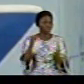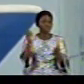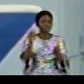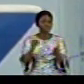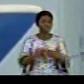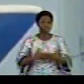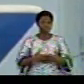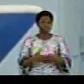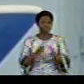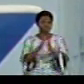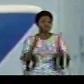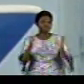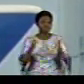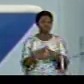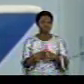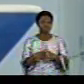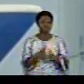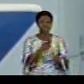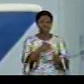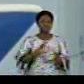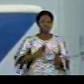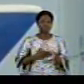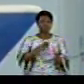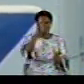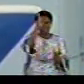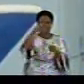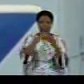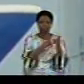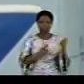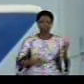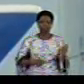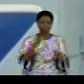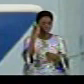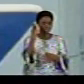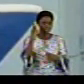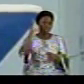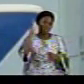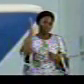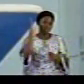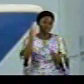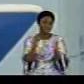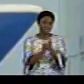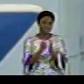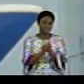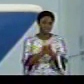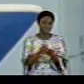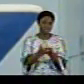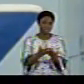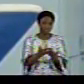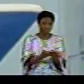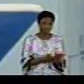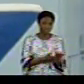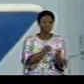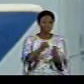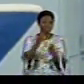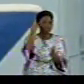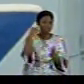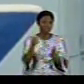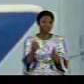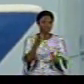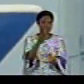Lord ministered that morning. It was a faith clinic. And after